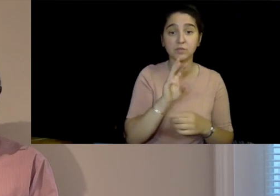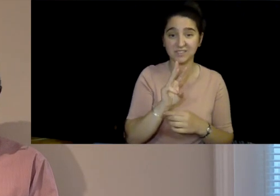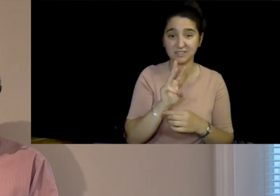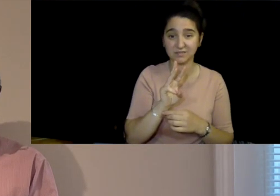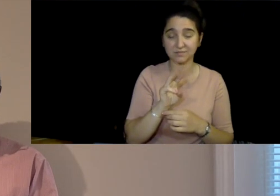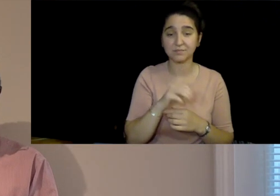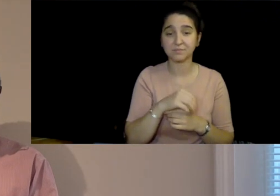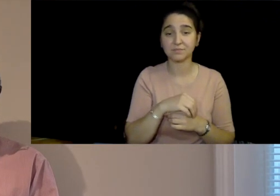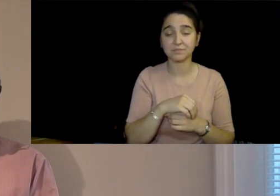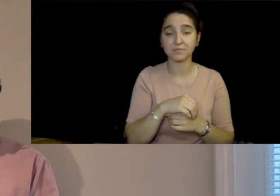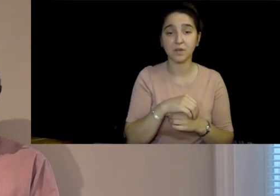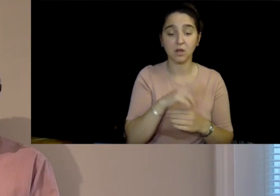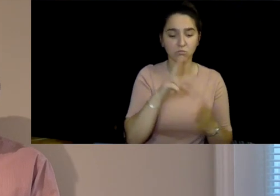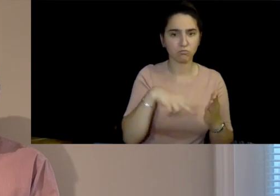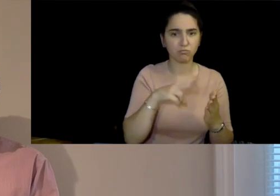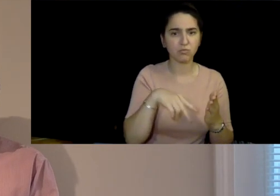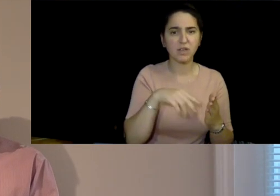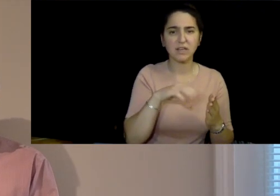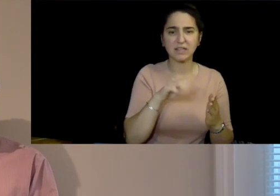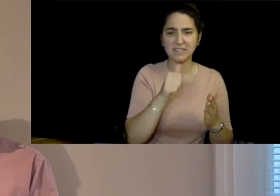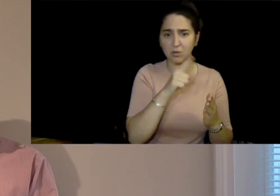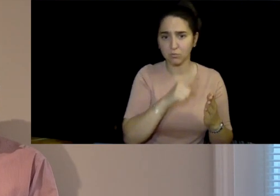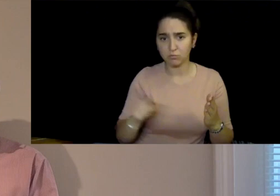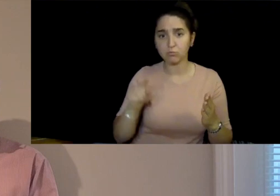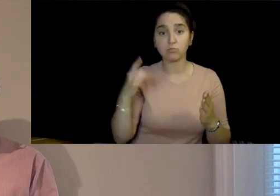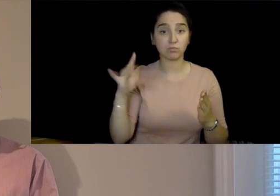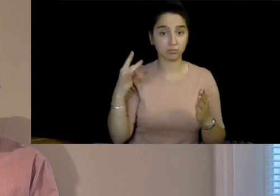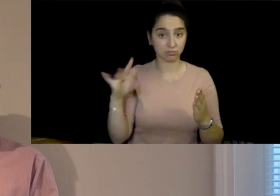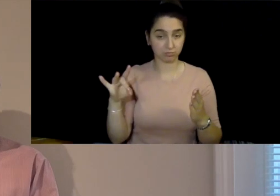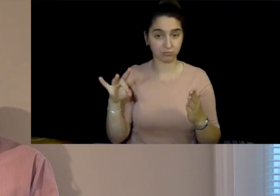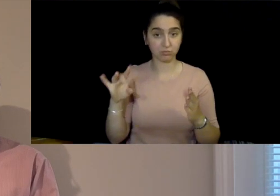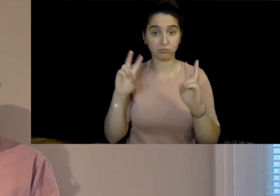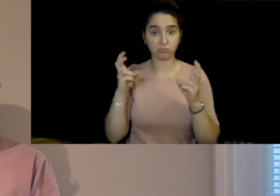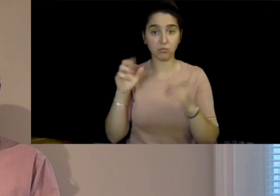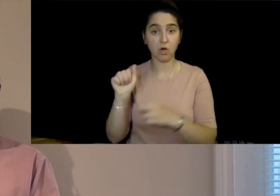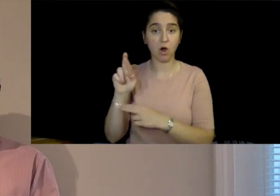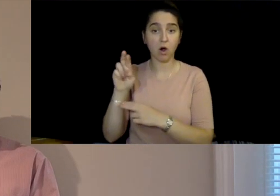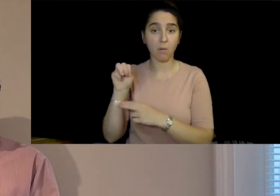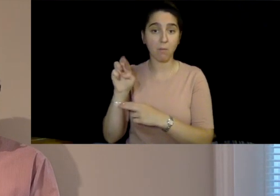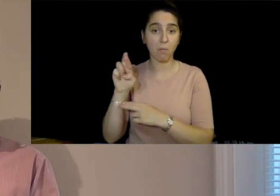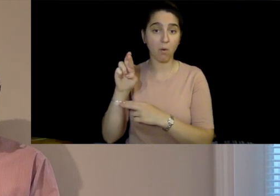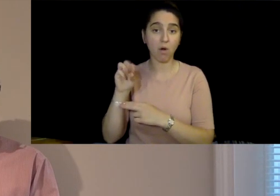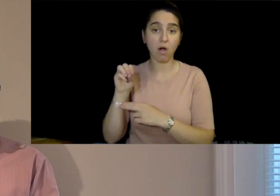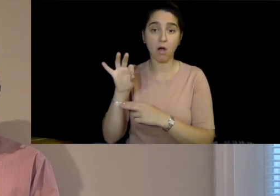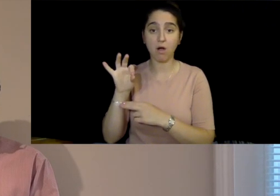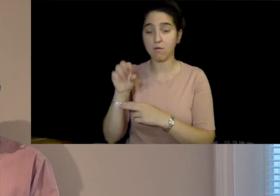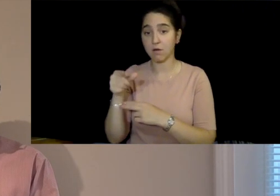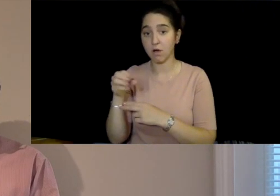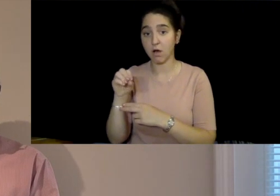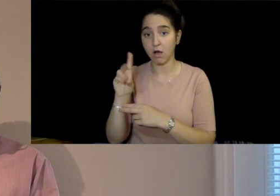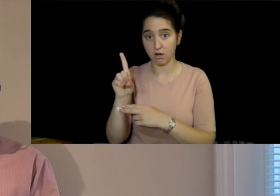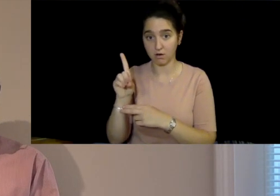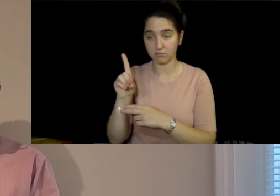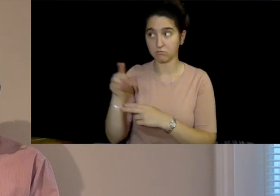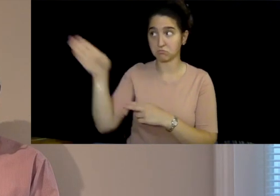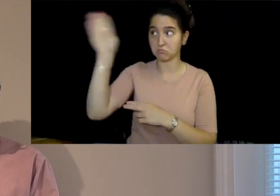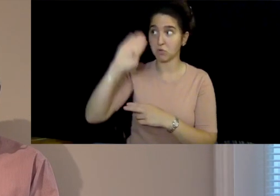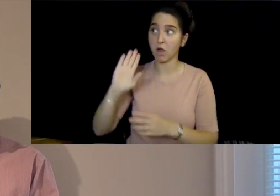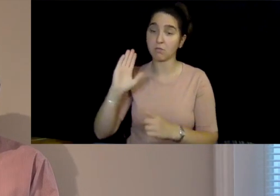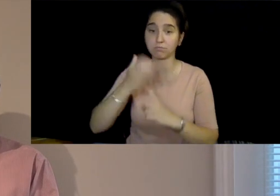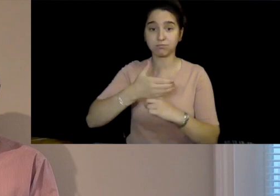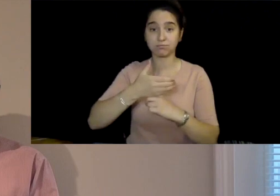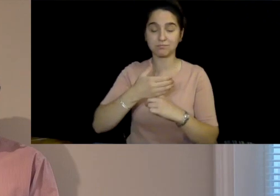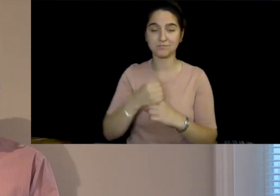6, verses 10 to 18, the armor of God. Finally, be strong in the Lord and in his